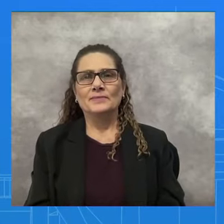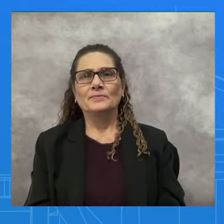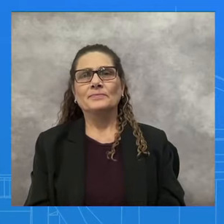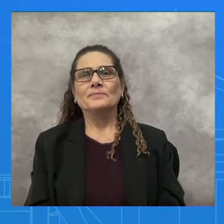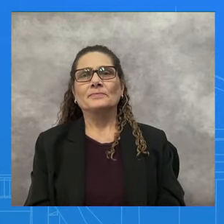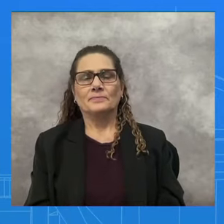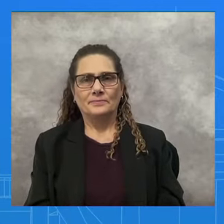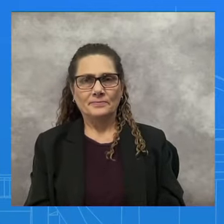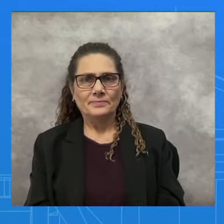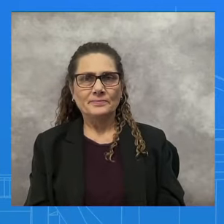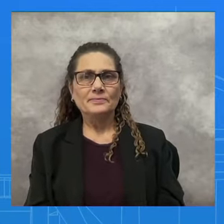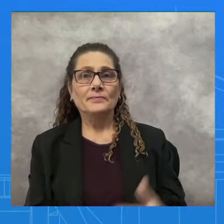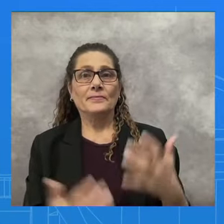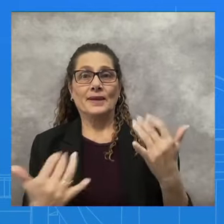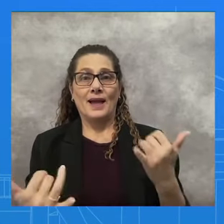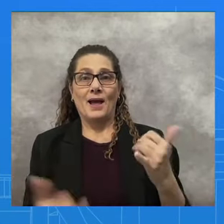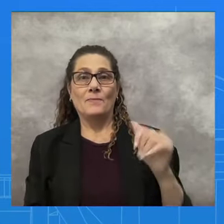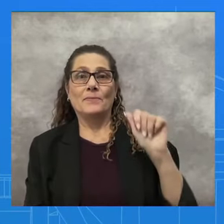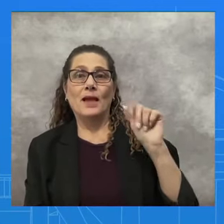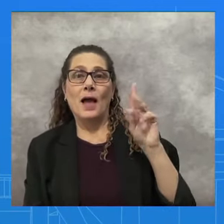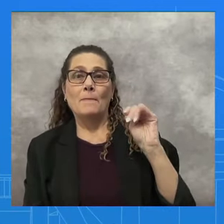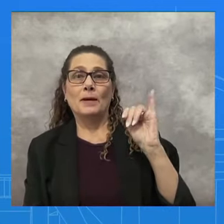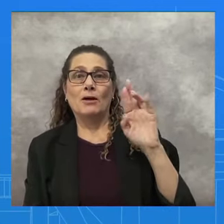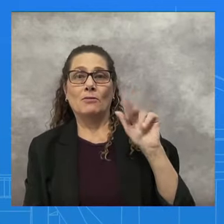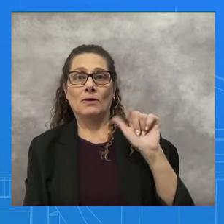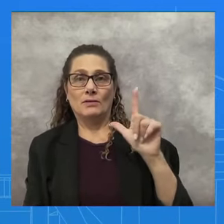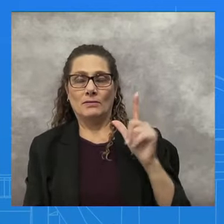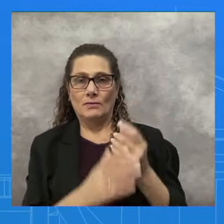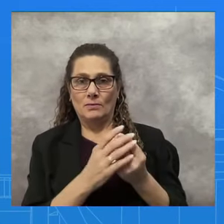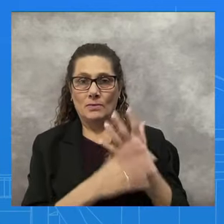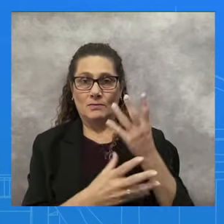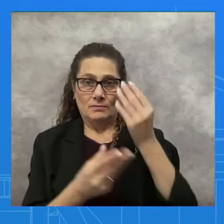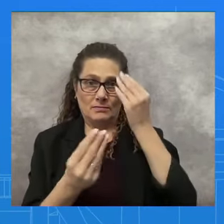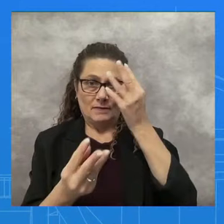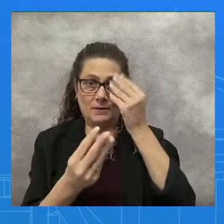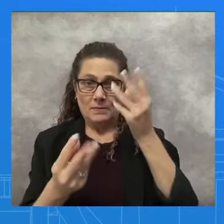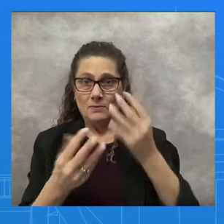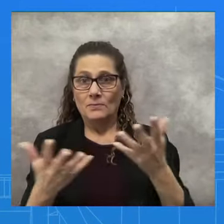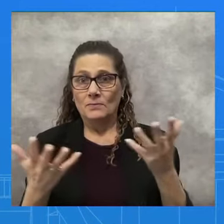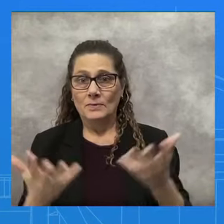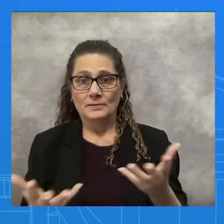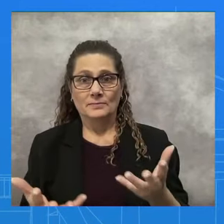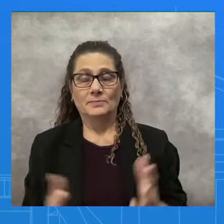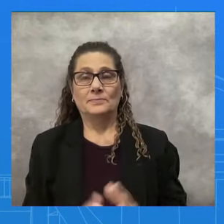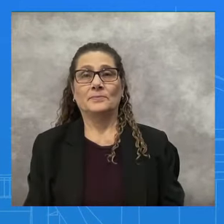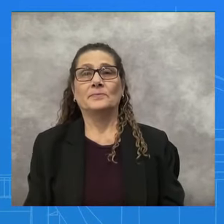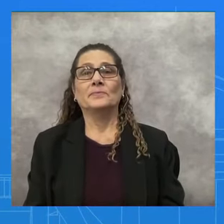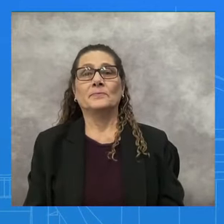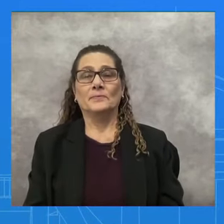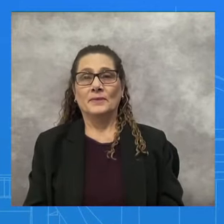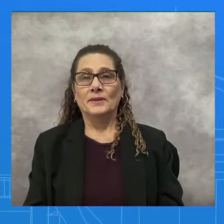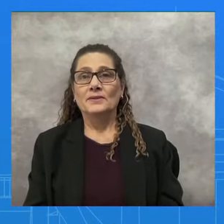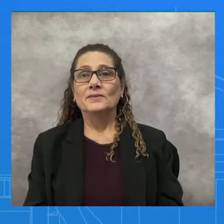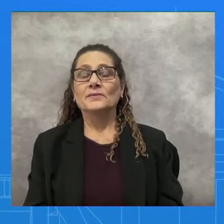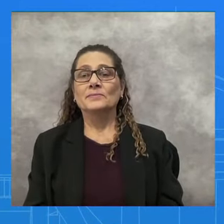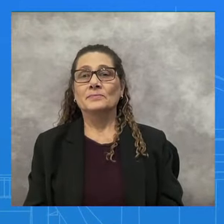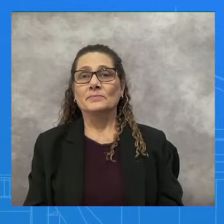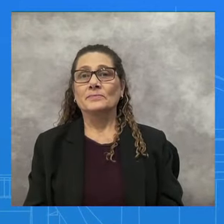available information that has captured Washington's attention, as you all know. Admiral?